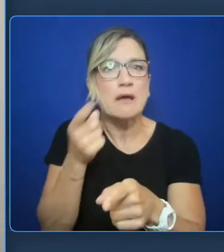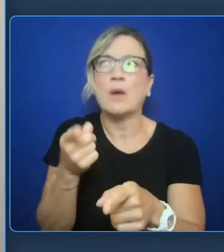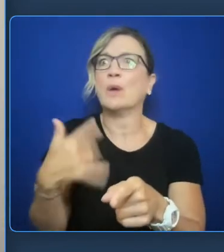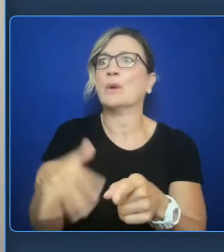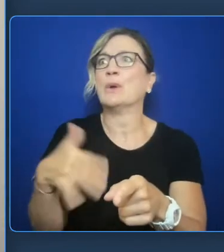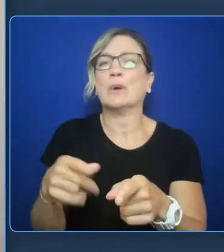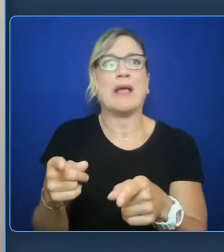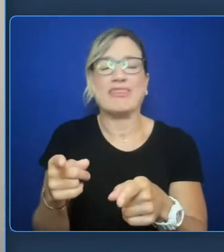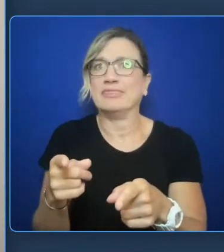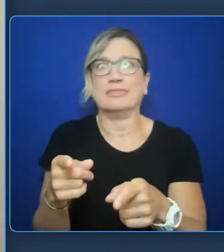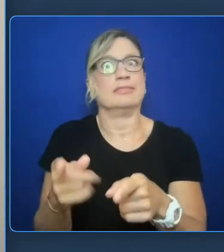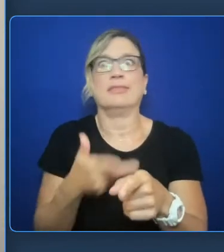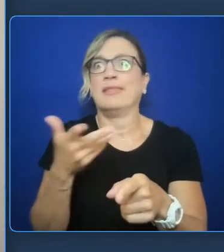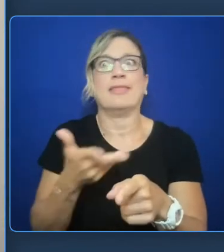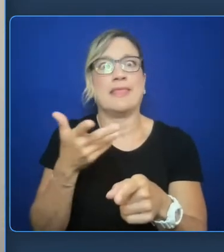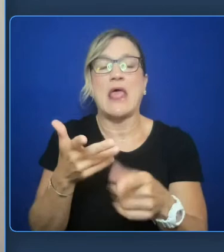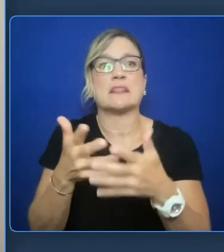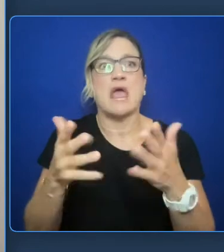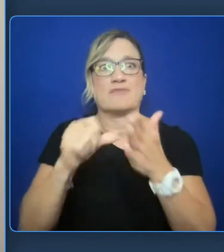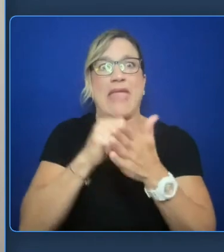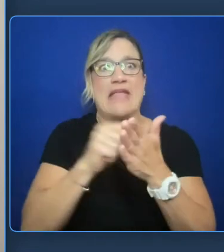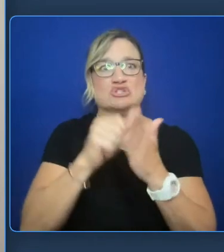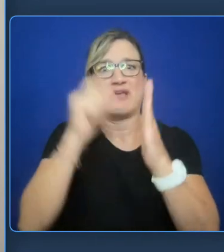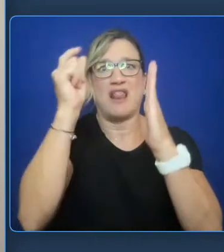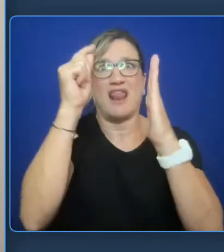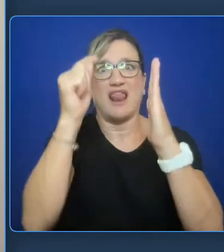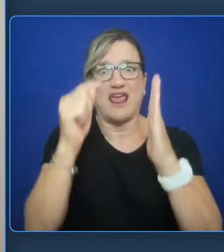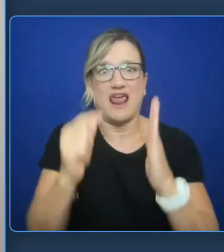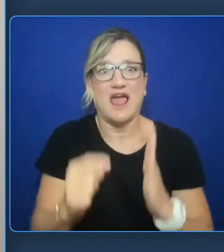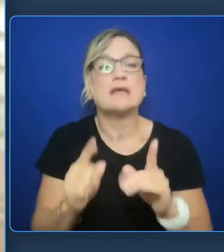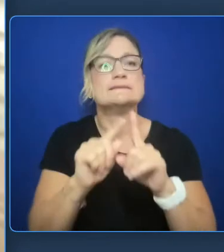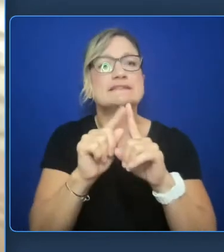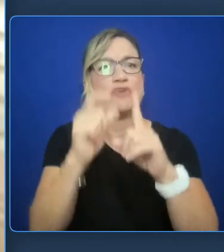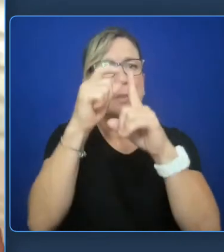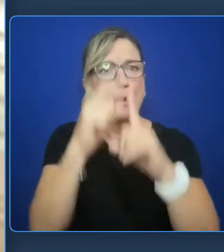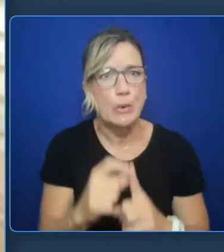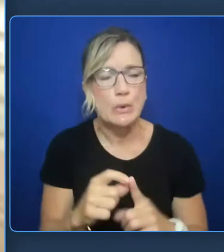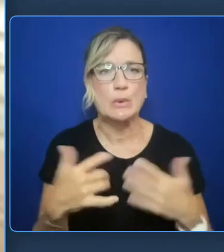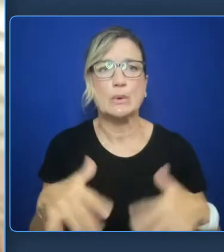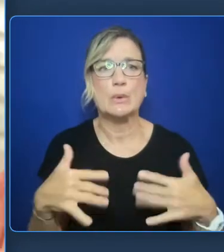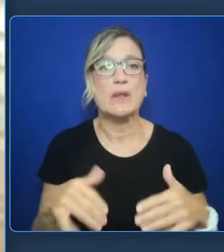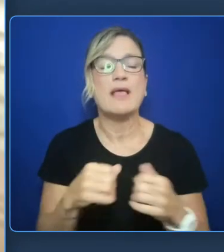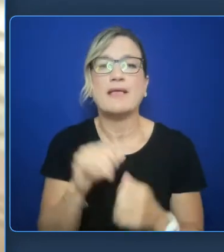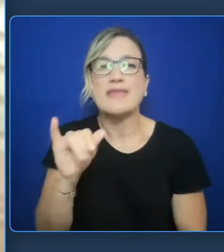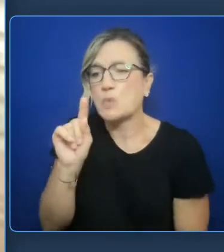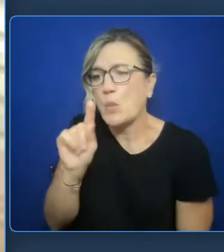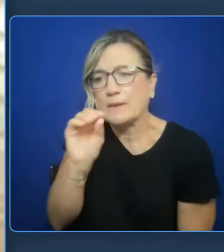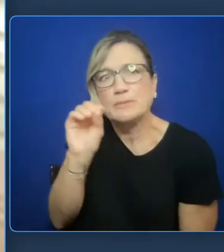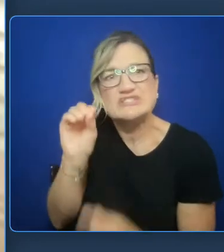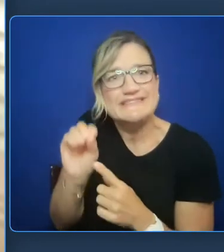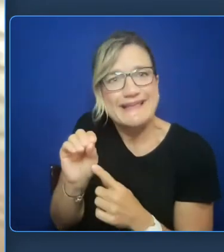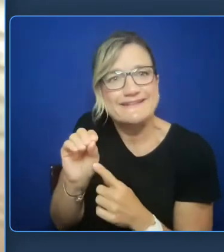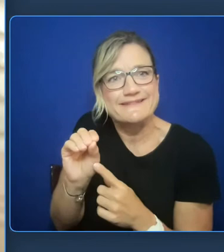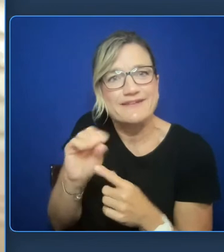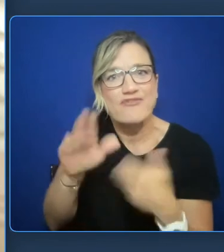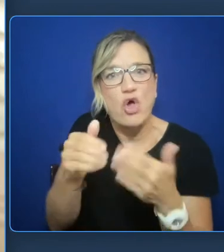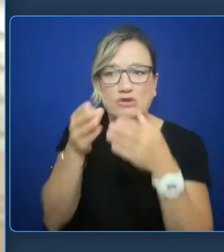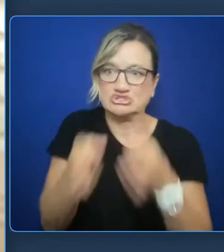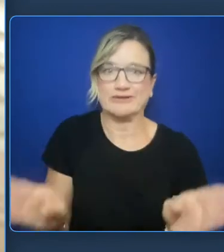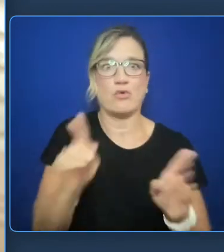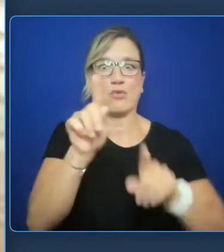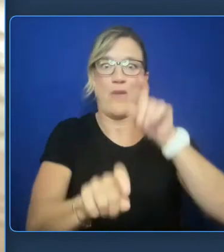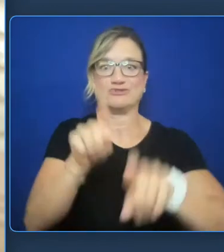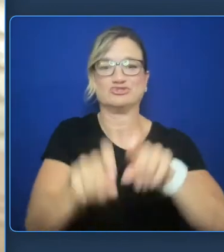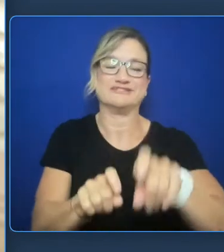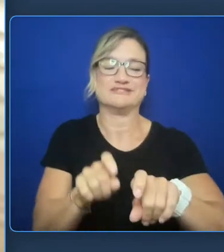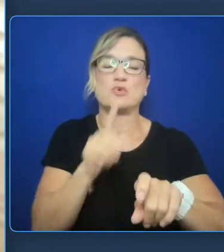about. It would be that there's huge pages and pages and pages, and that's just 1% of what gets asked on a regular basis.